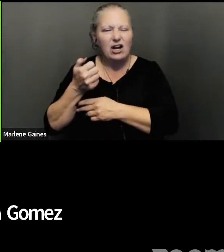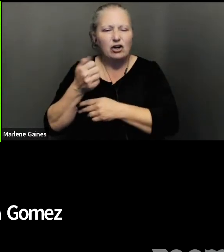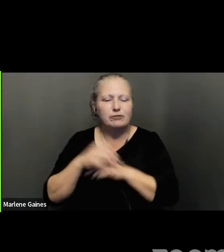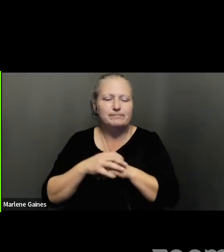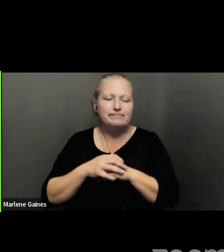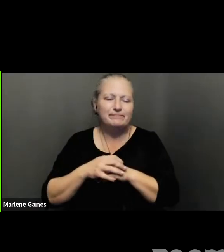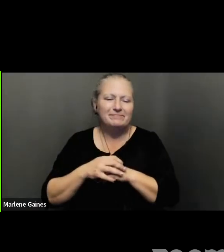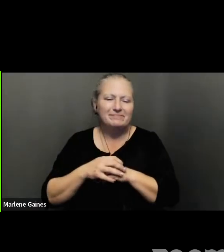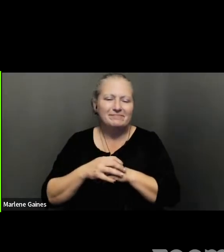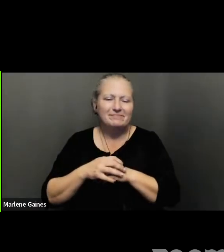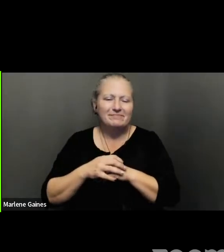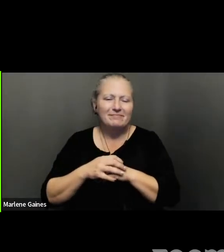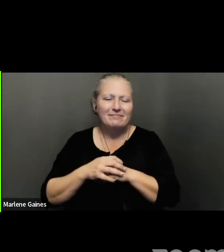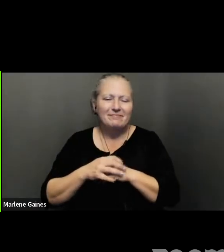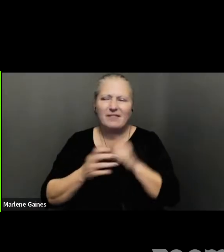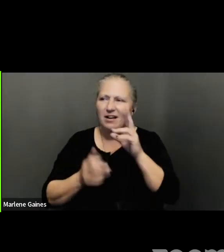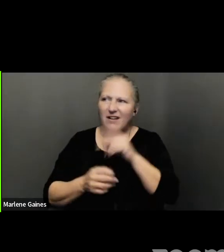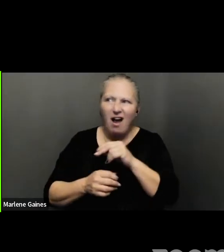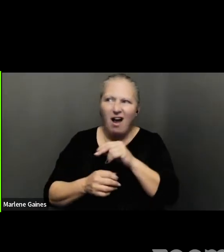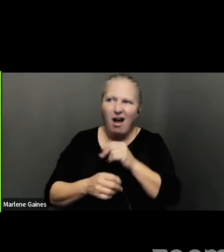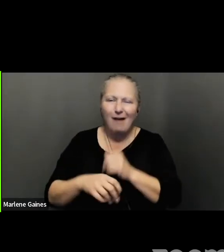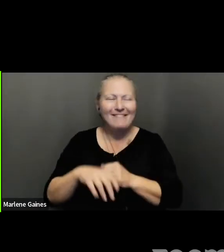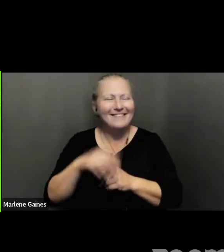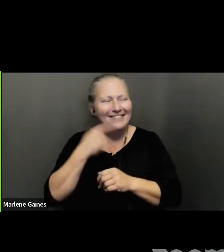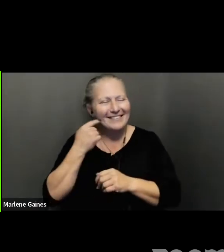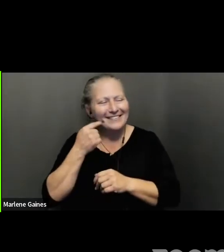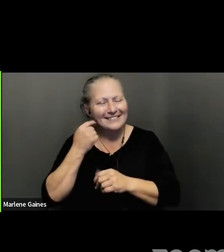clicker. No. Yeah.